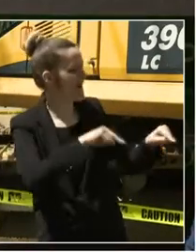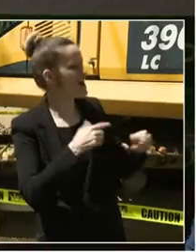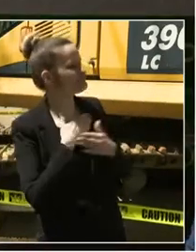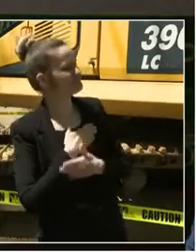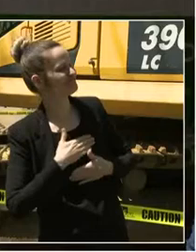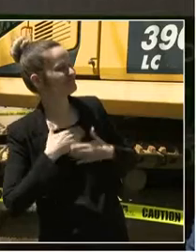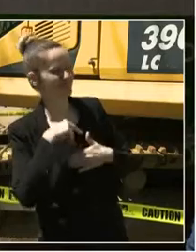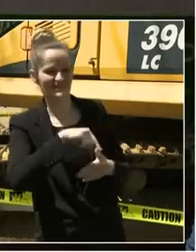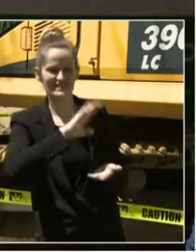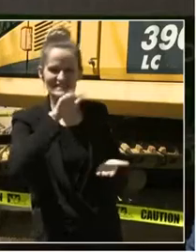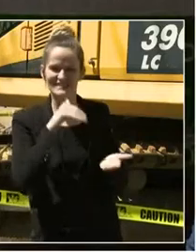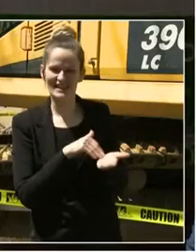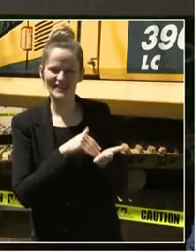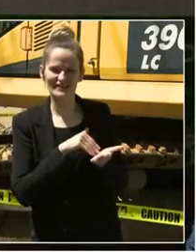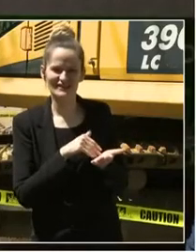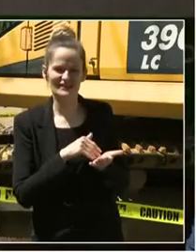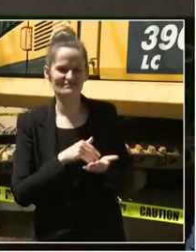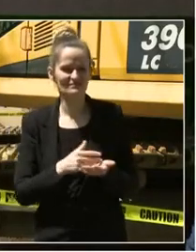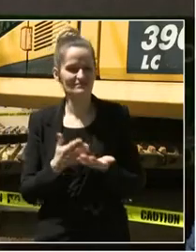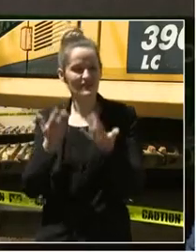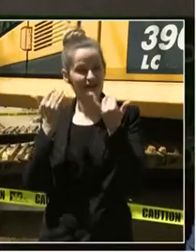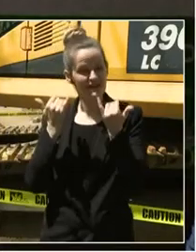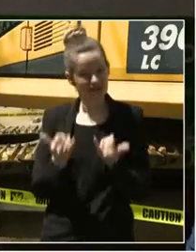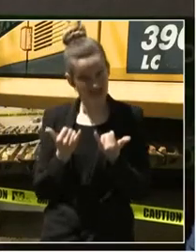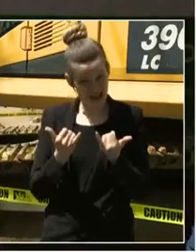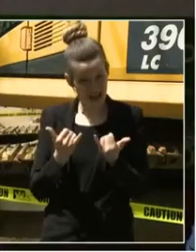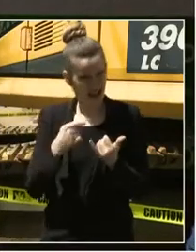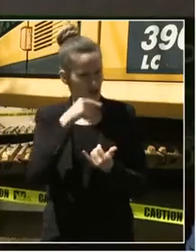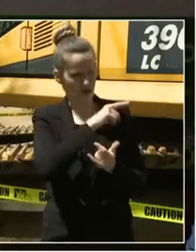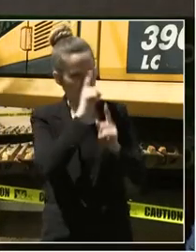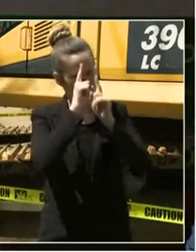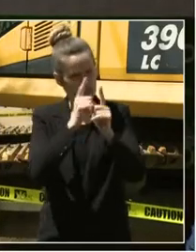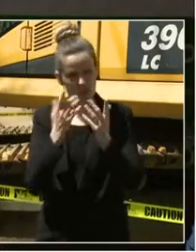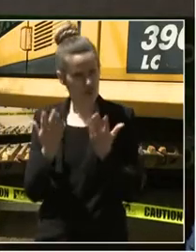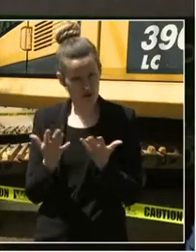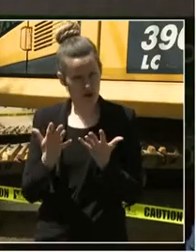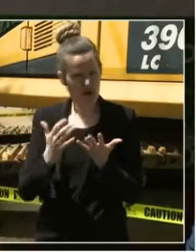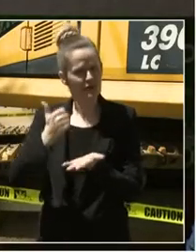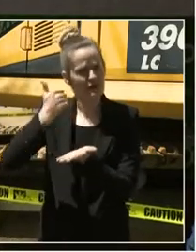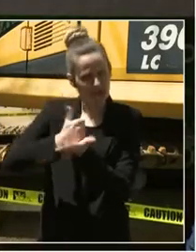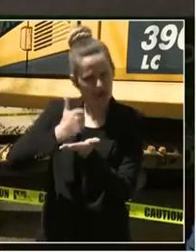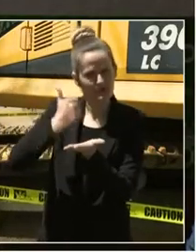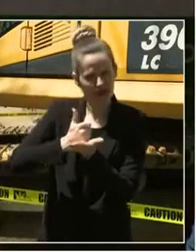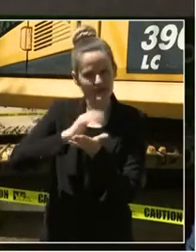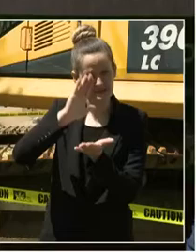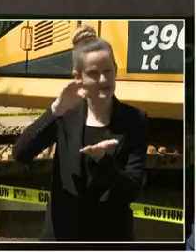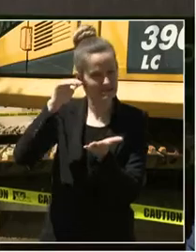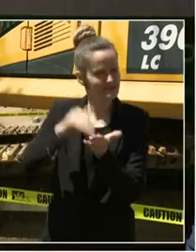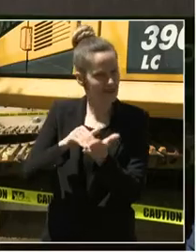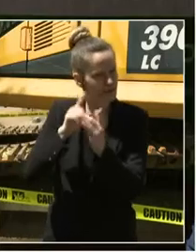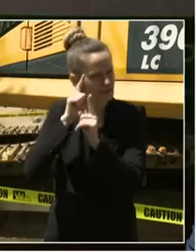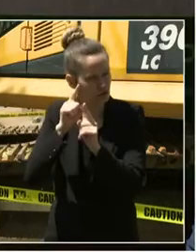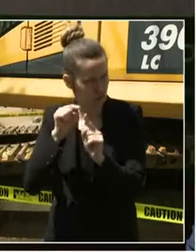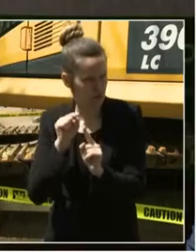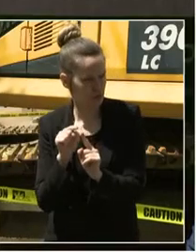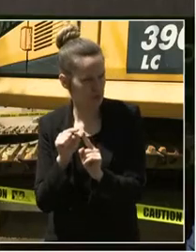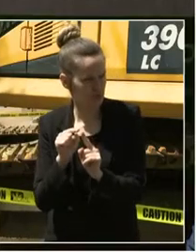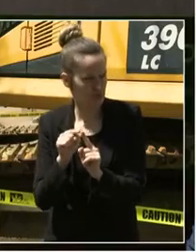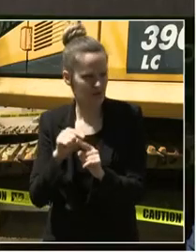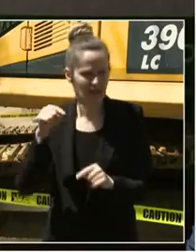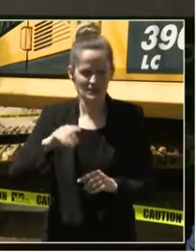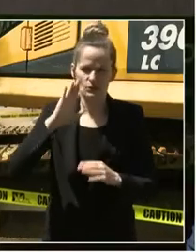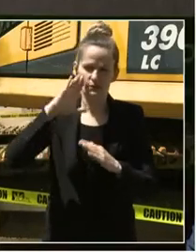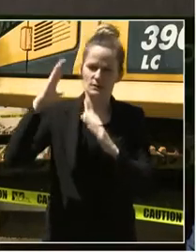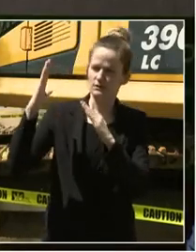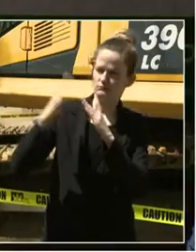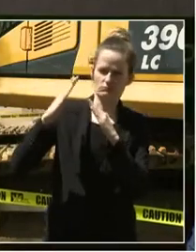me, Therapeutic Recreation Center, I should say, introduce, I know your champion for this project and